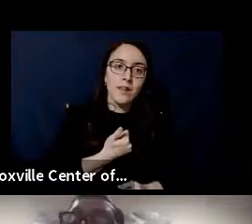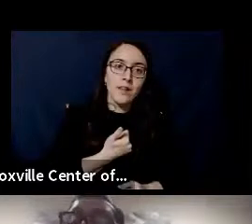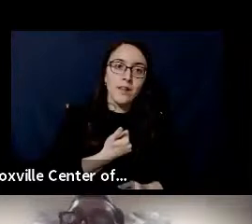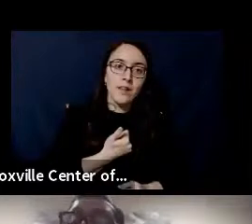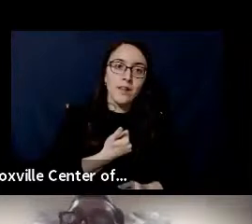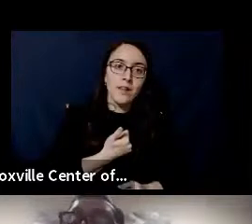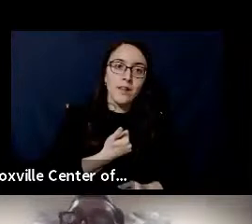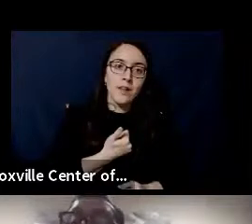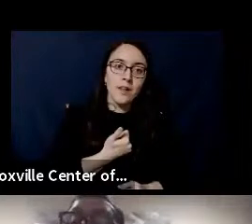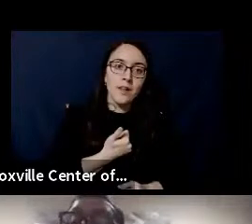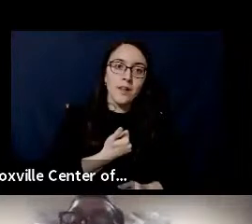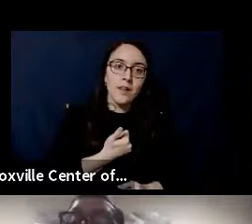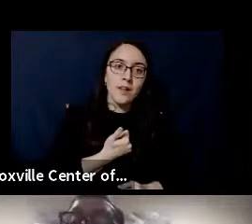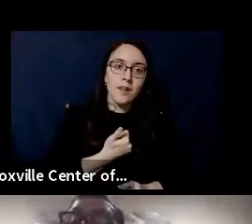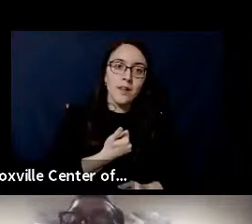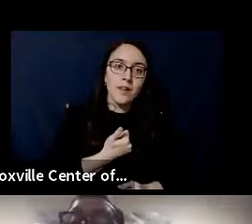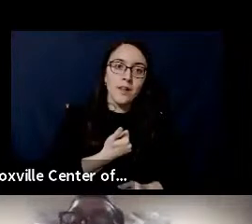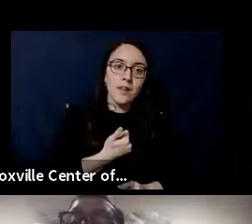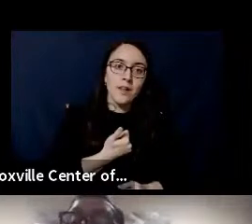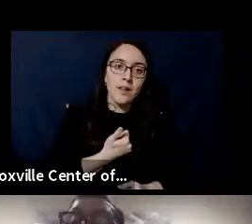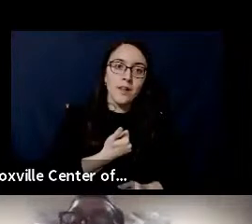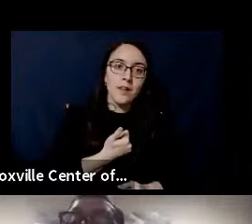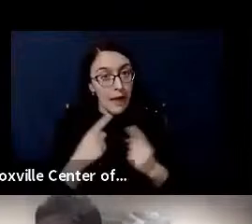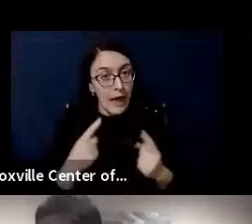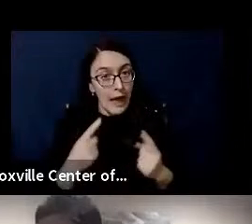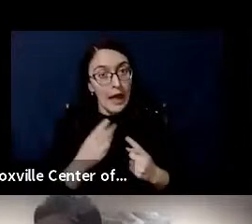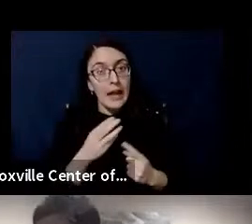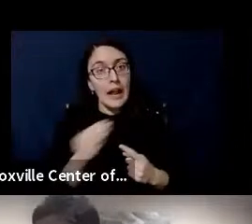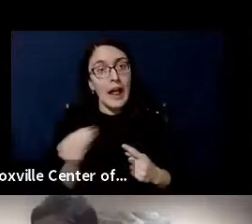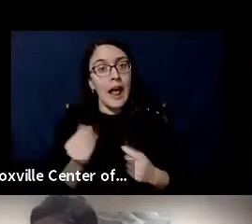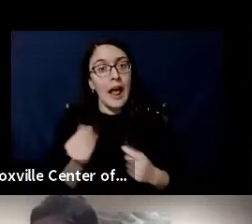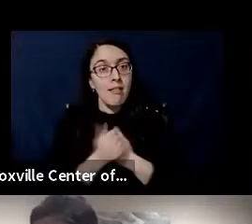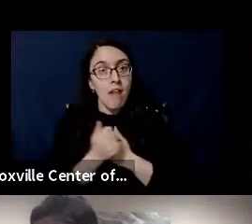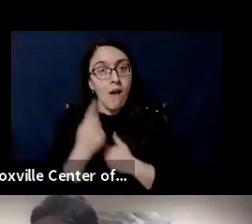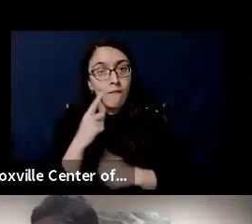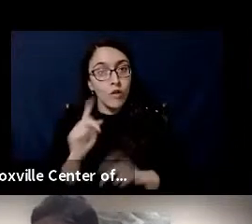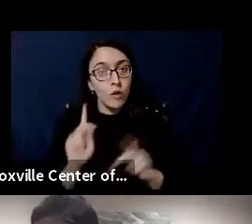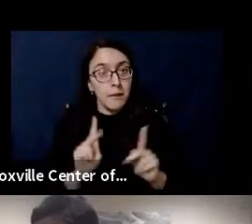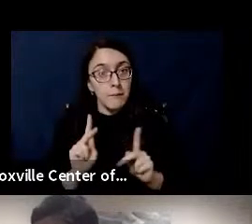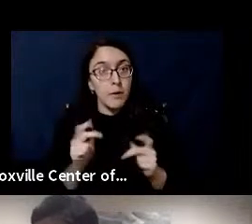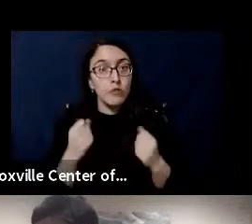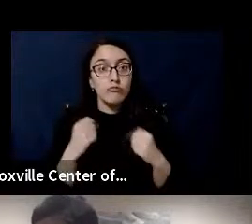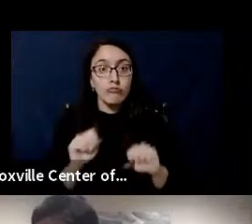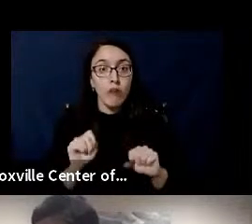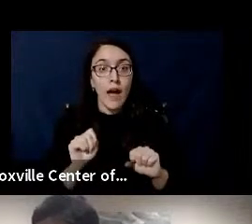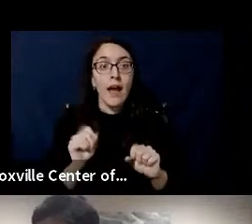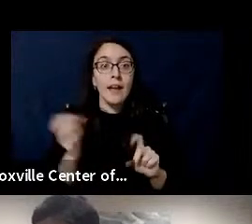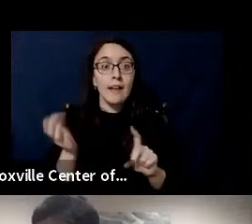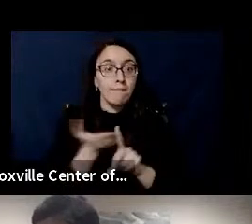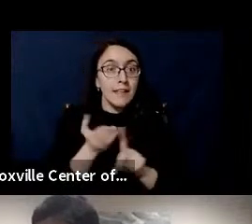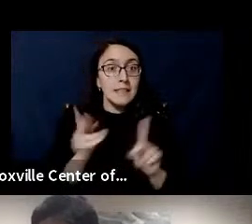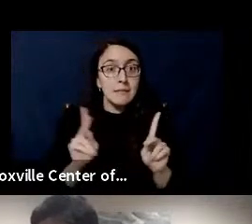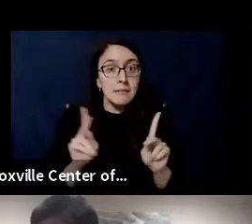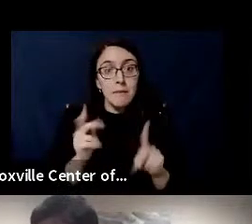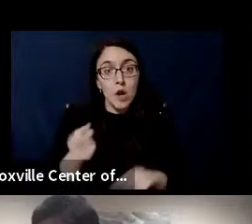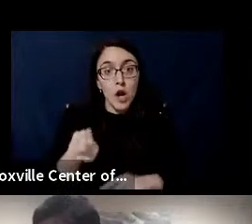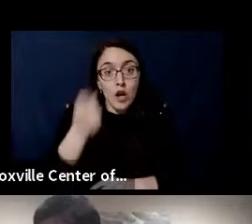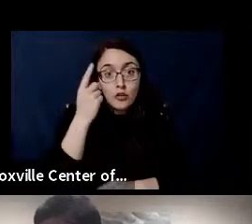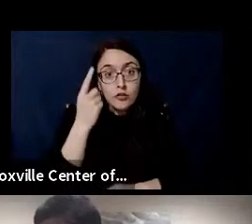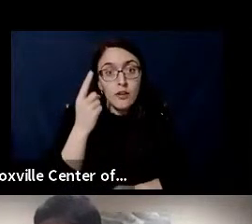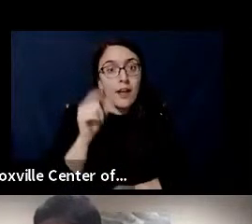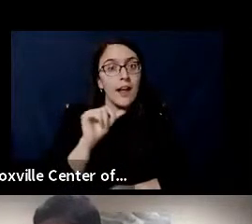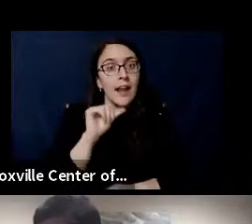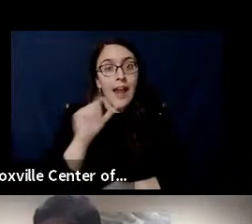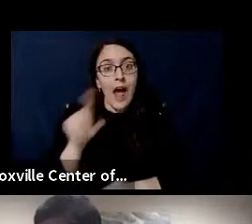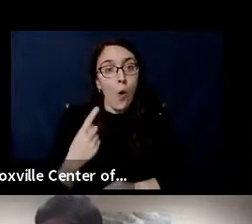Washington, his pain and his love of people, and trying to get people to understand it's not just about